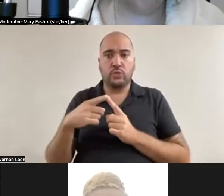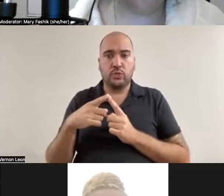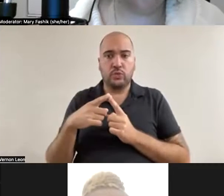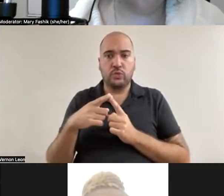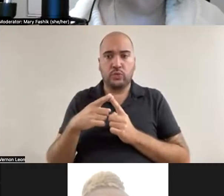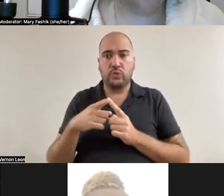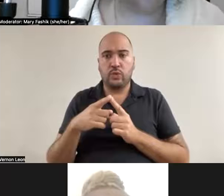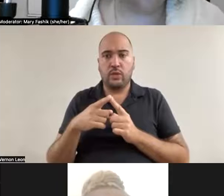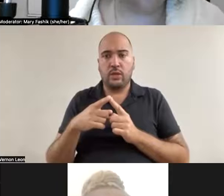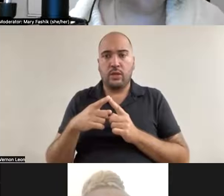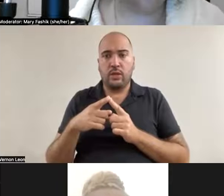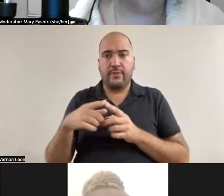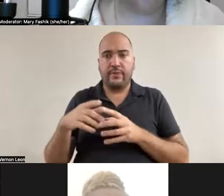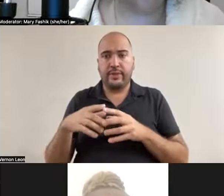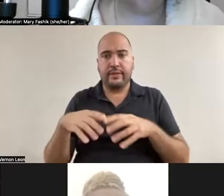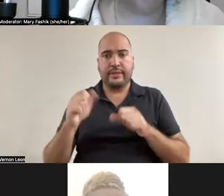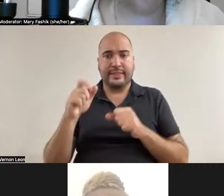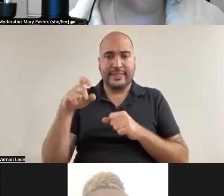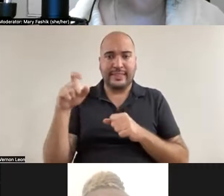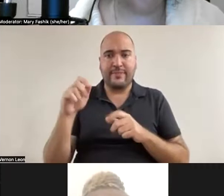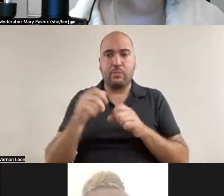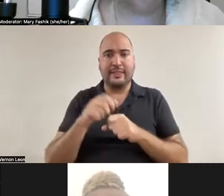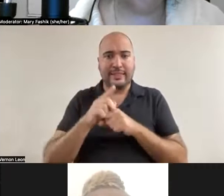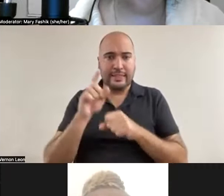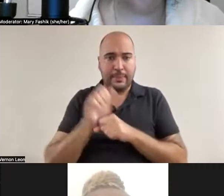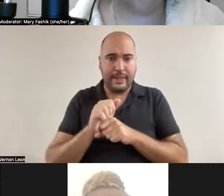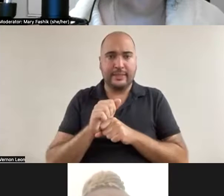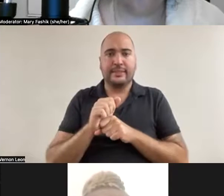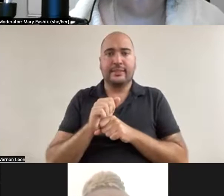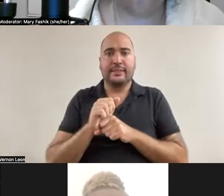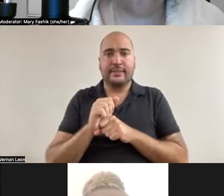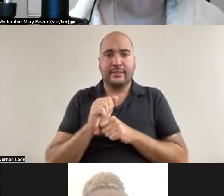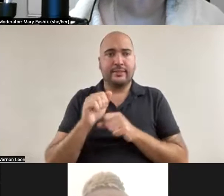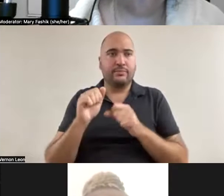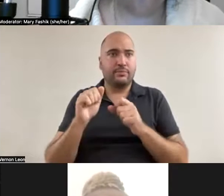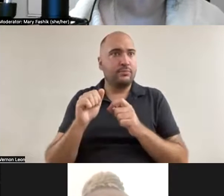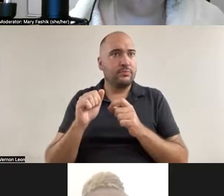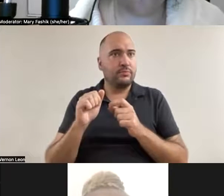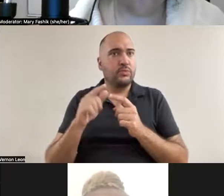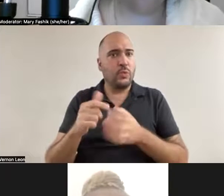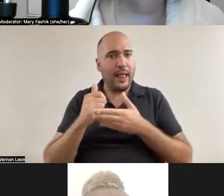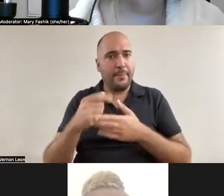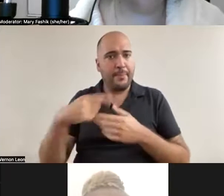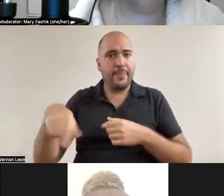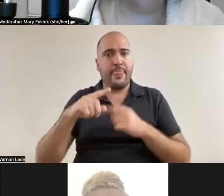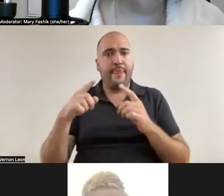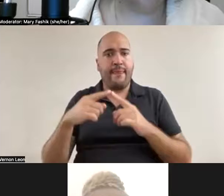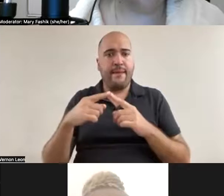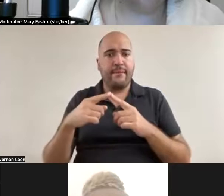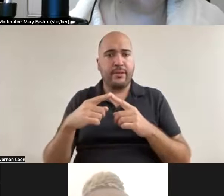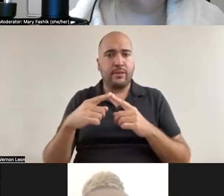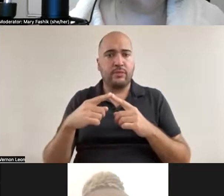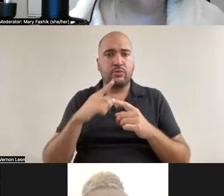take the needs of people with disabilities, but to help them to